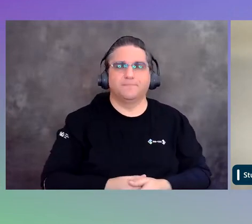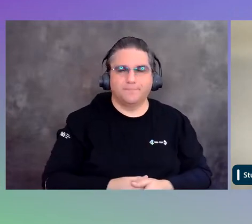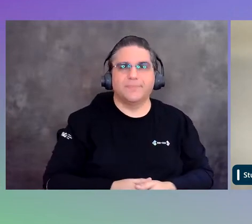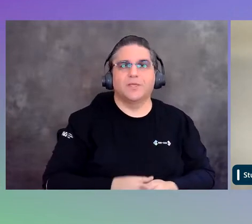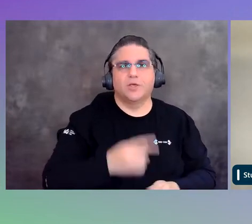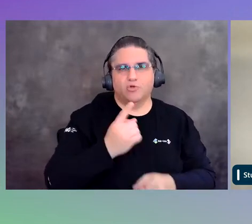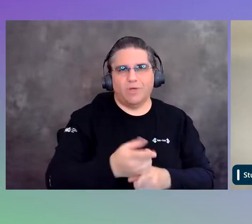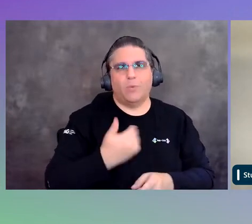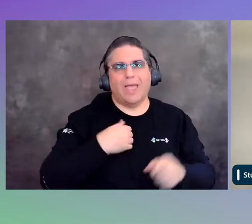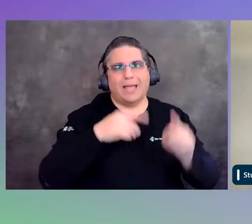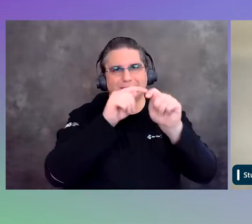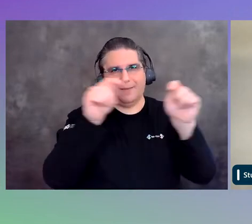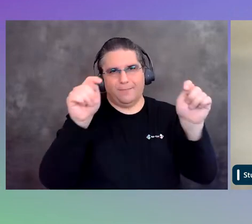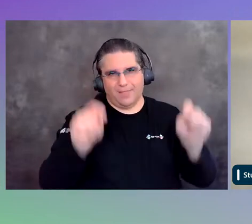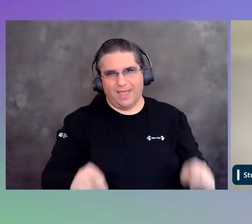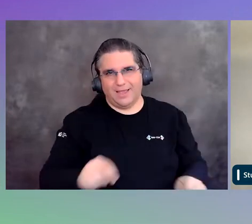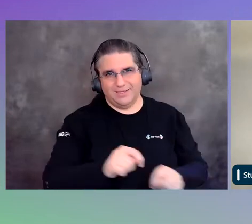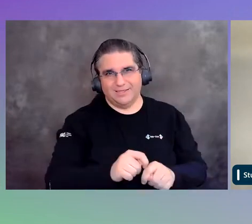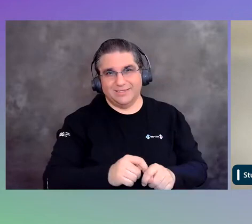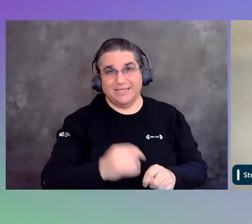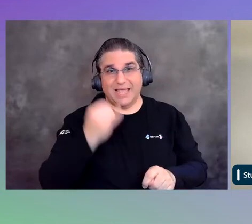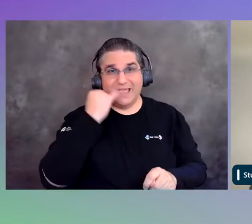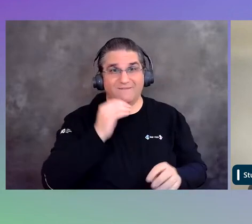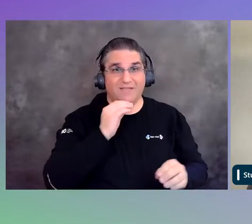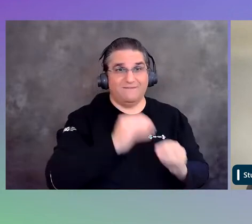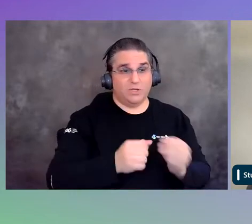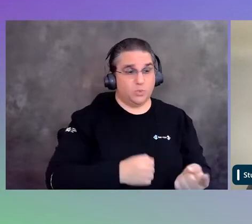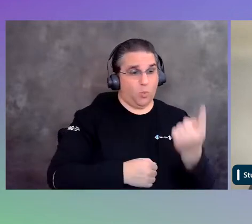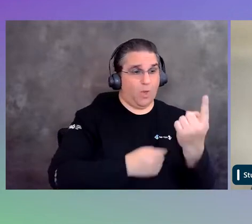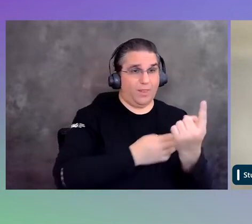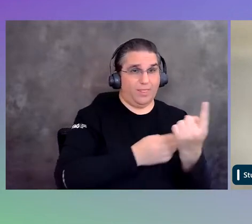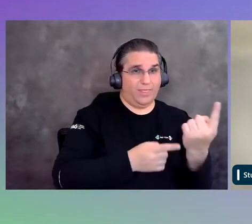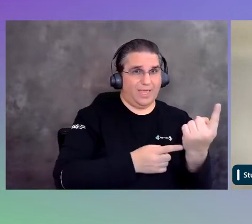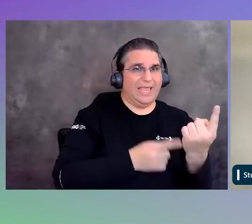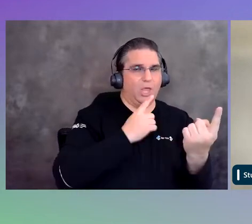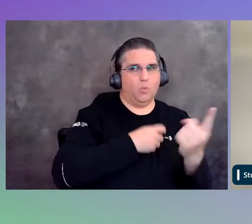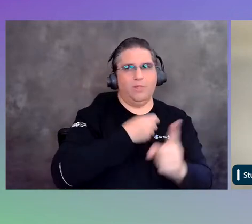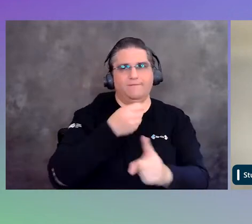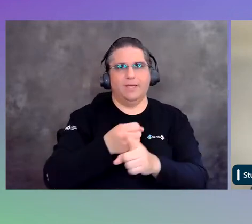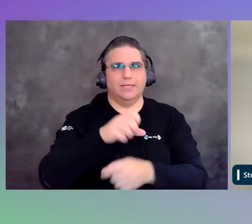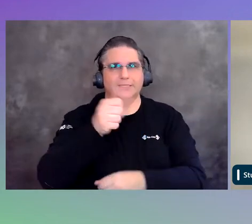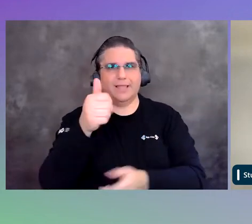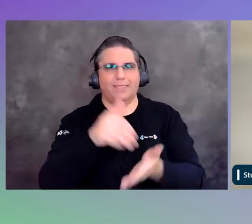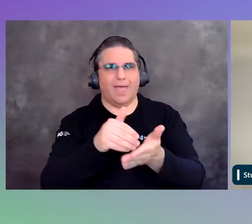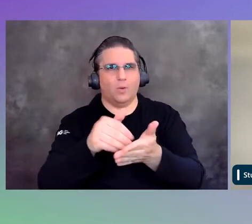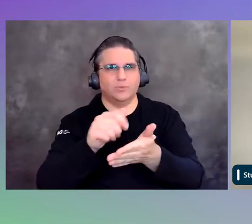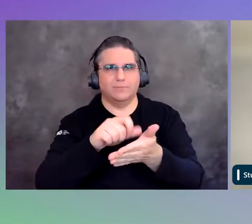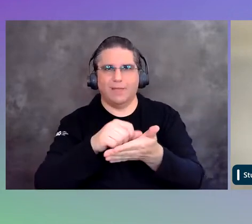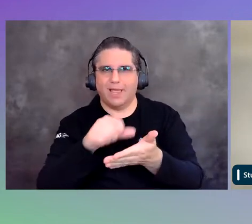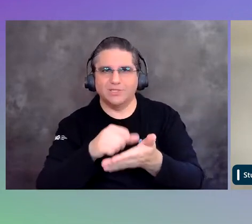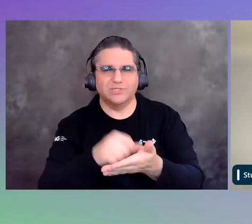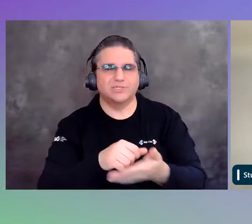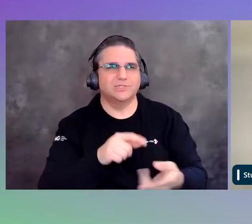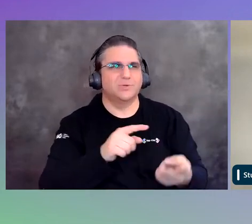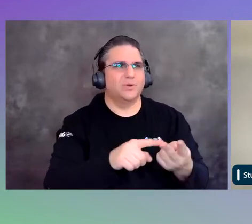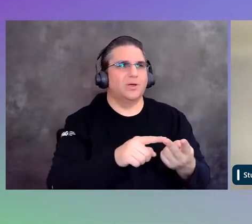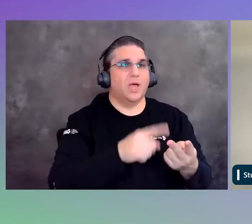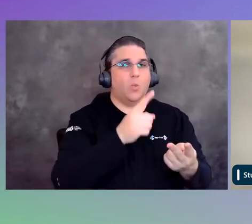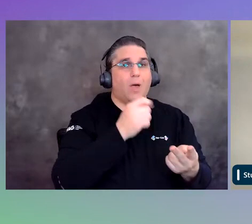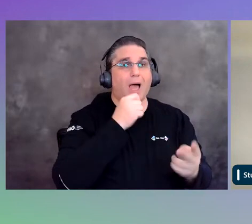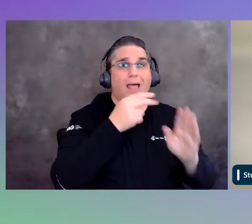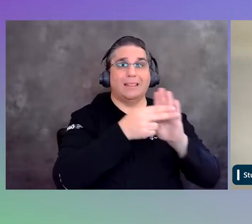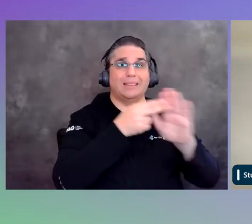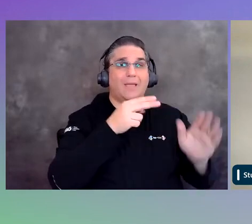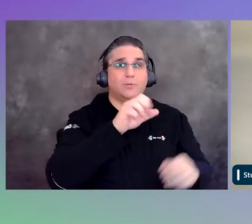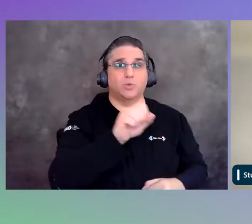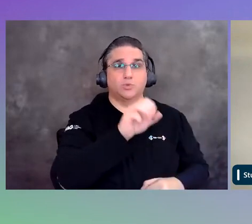So, fix one thing, 10,000 pages on a site, fix an unlabeled social media icon in the